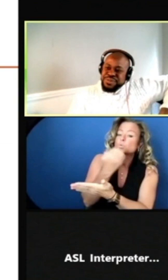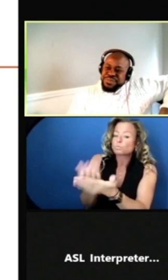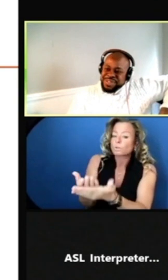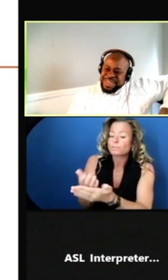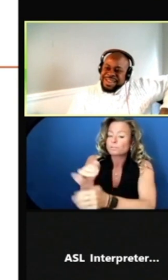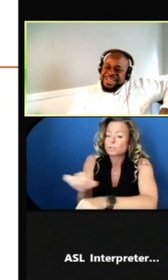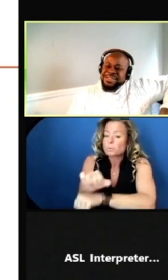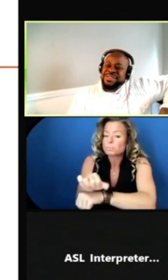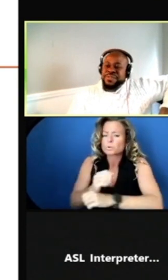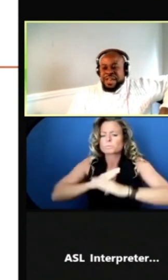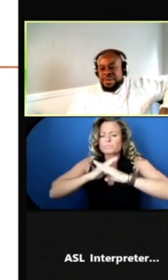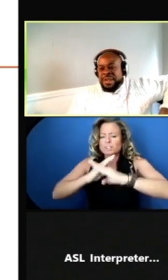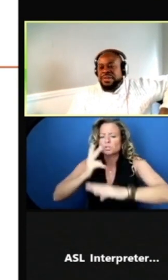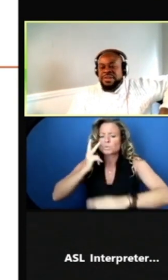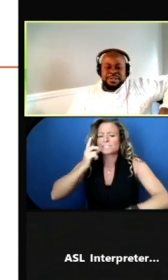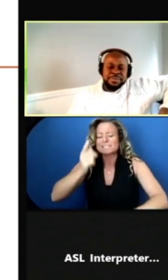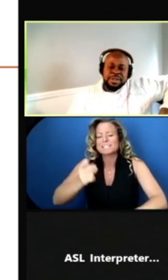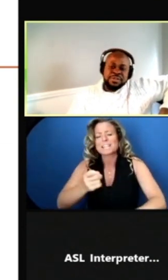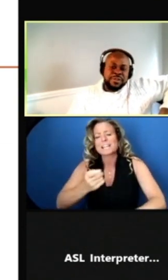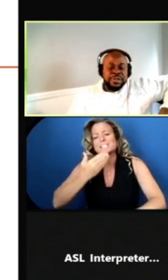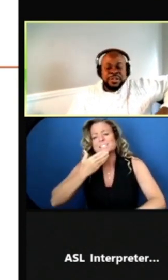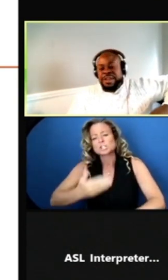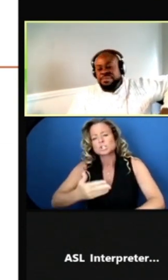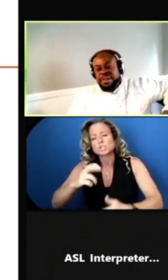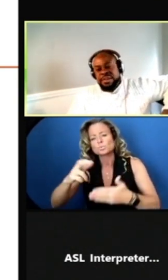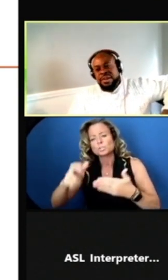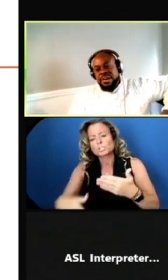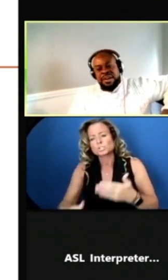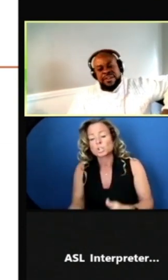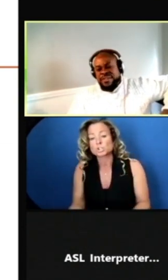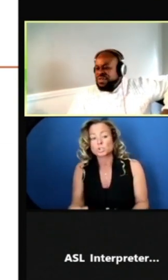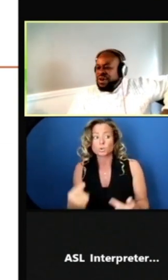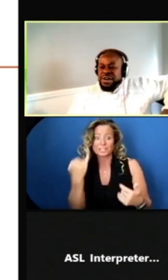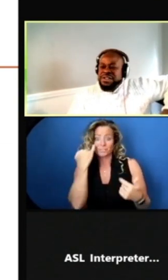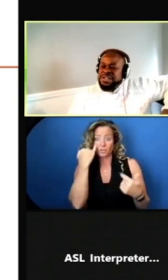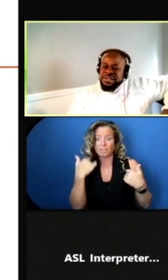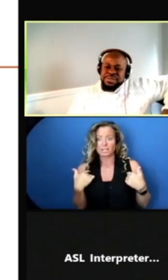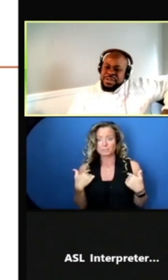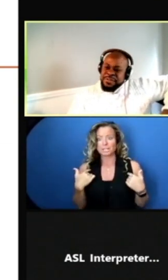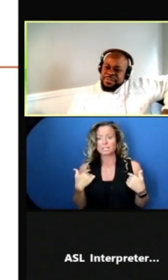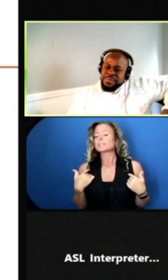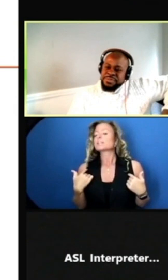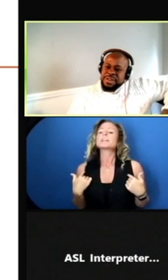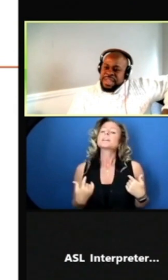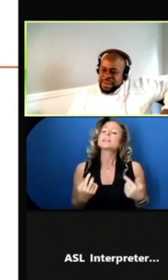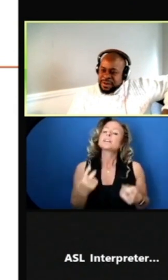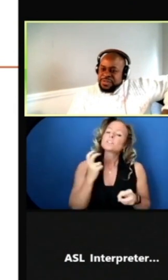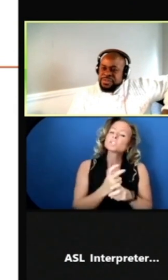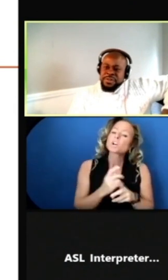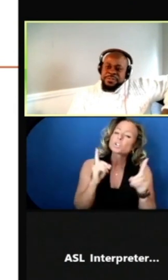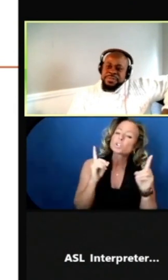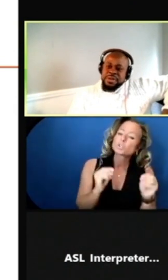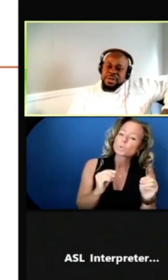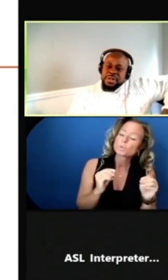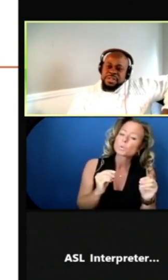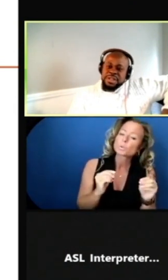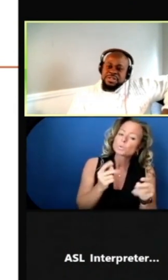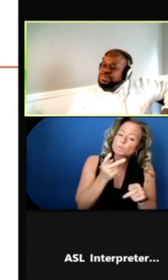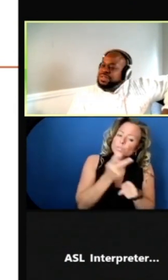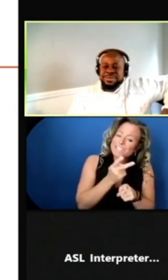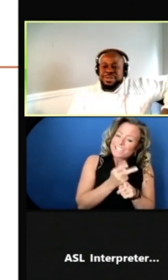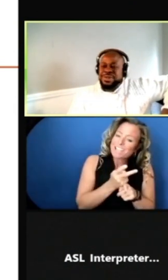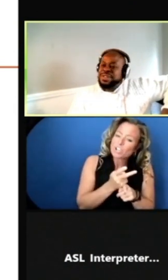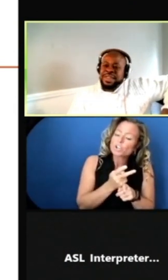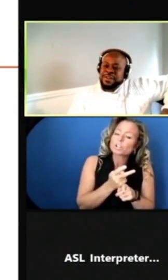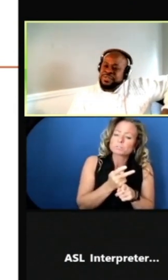preventing them from seeing this as a viable outcome. And so if you're like me, if it's hard to do stuff to take care of yourself,